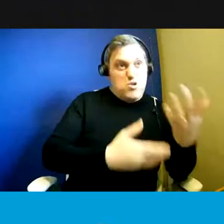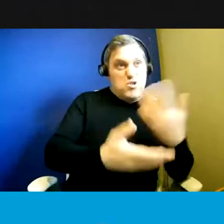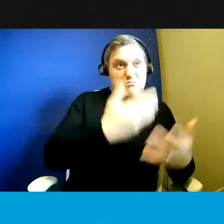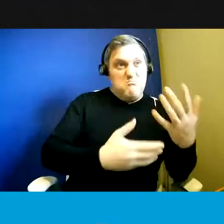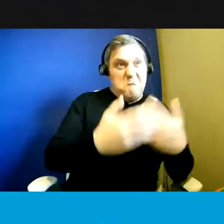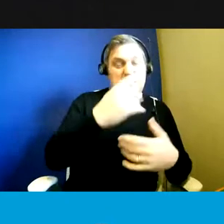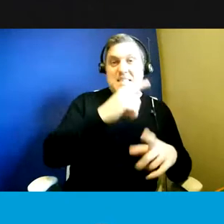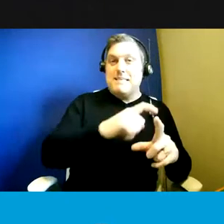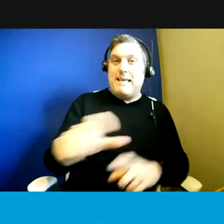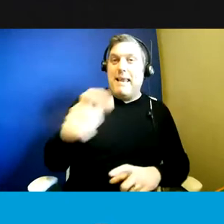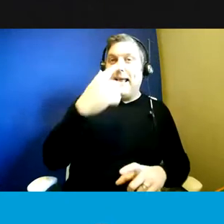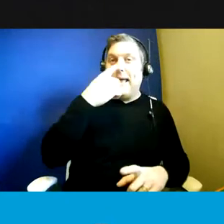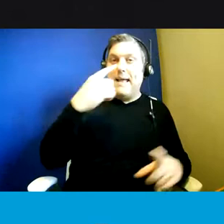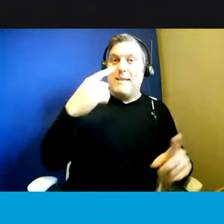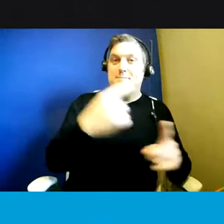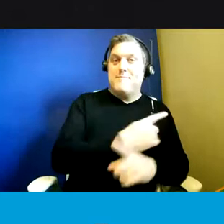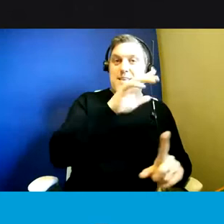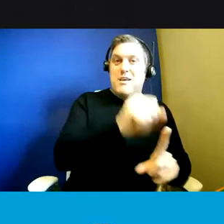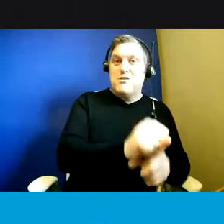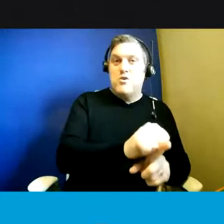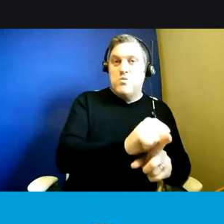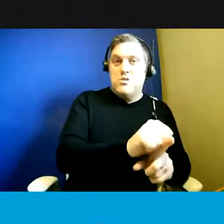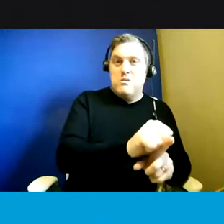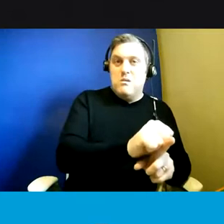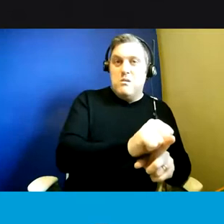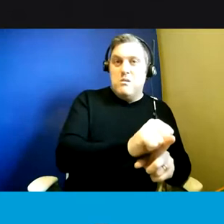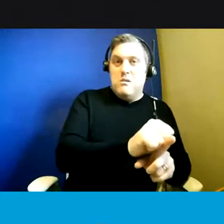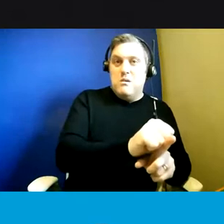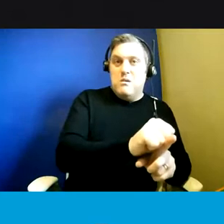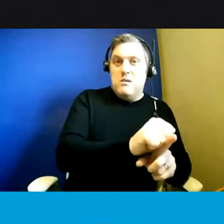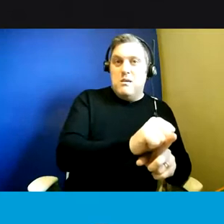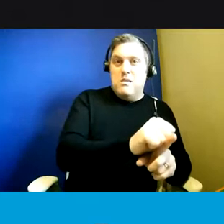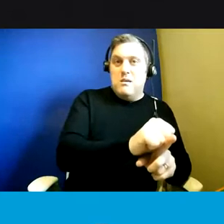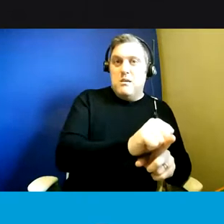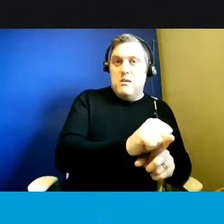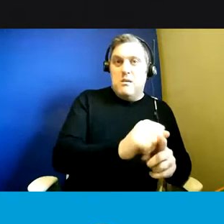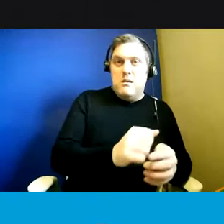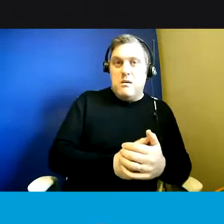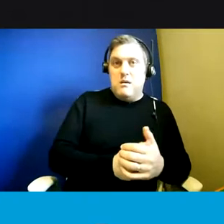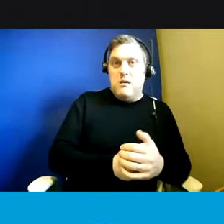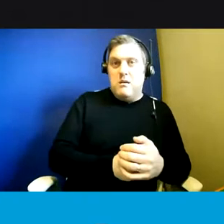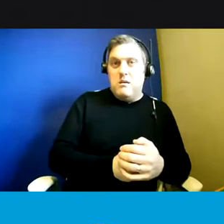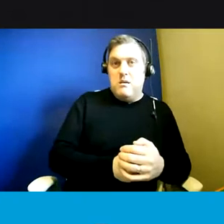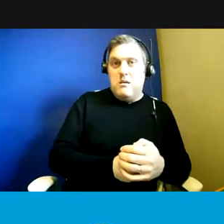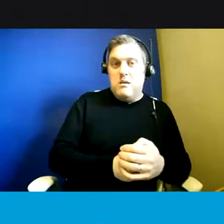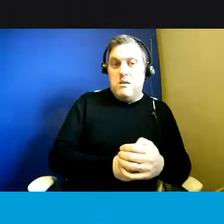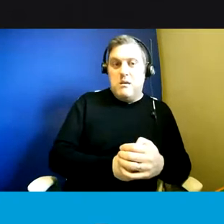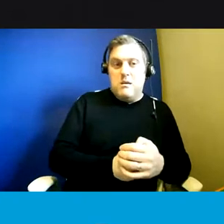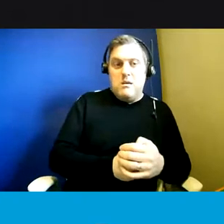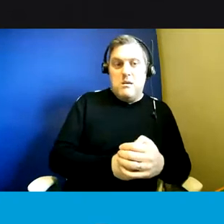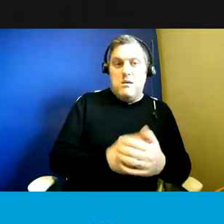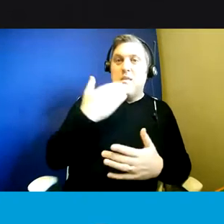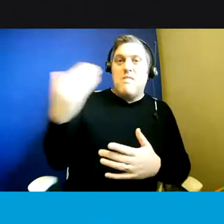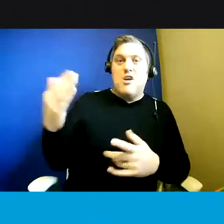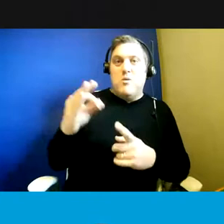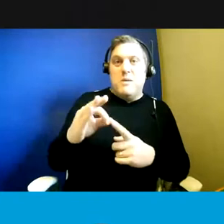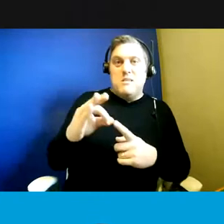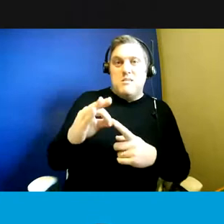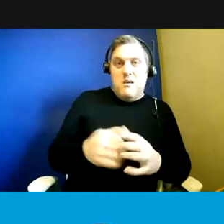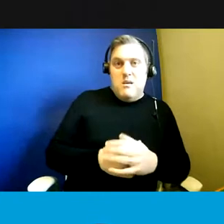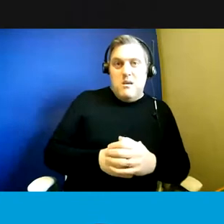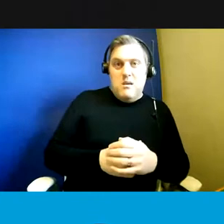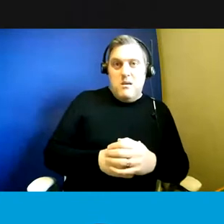as absolutely GPs or practitioners, whichever way you want to look at it? Thank you very much, Peter.